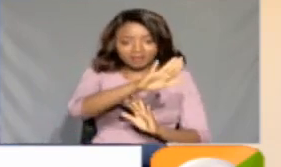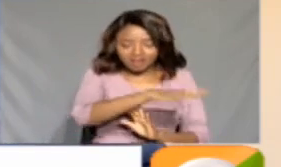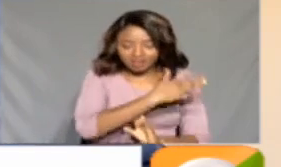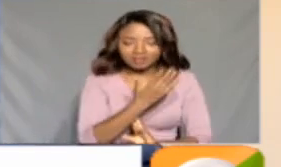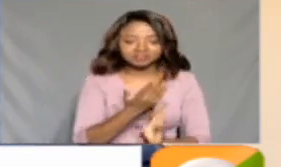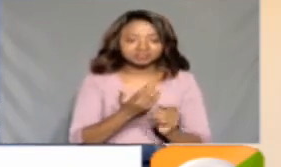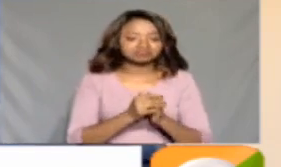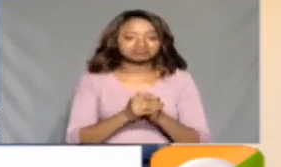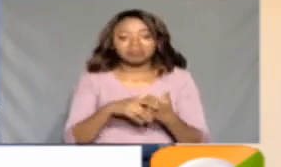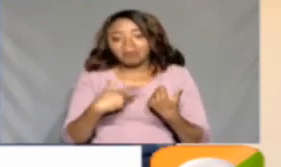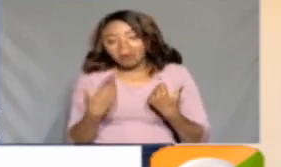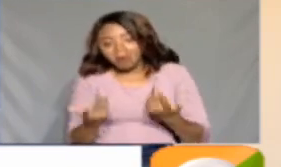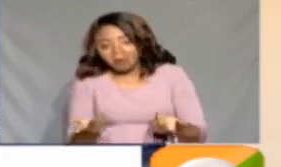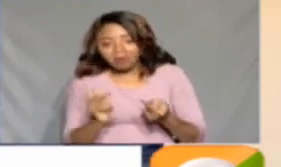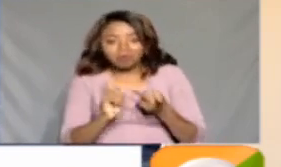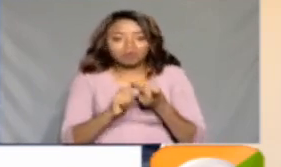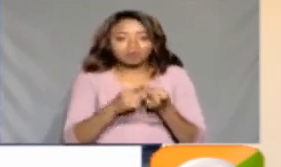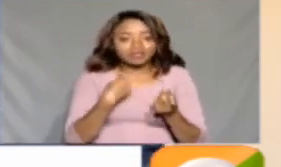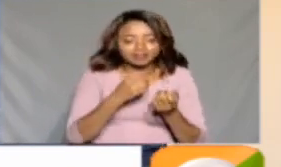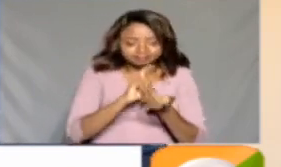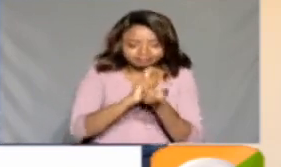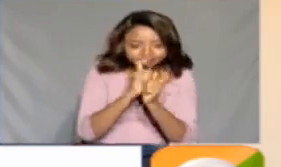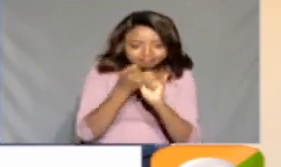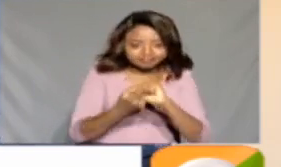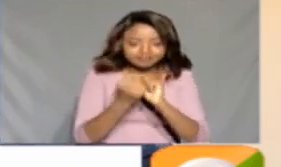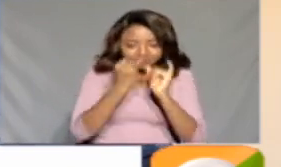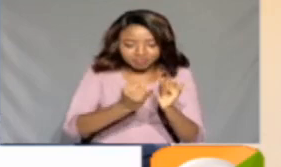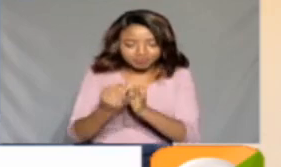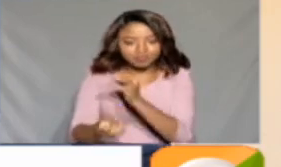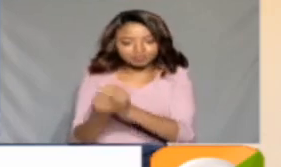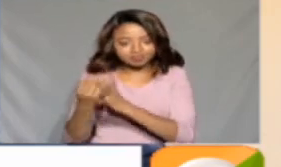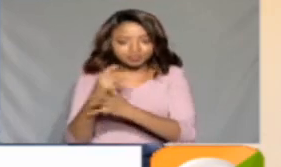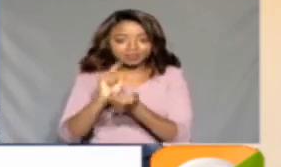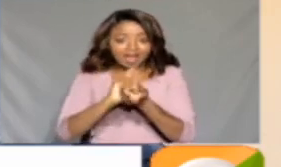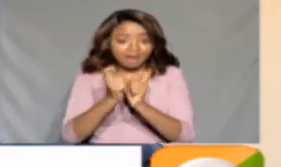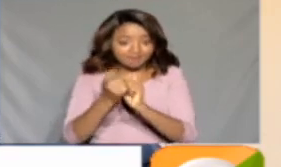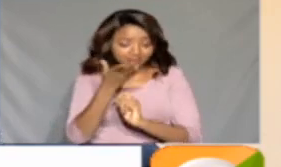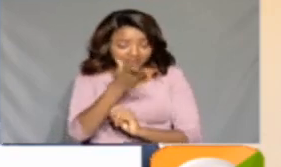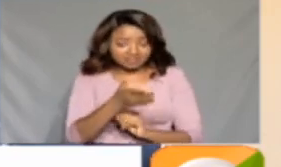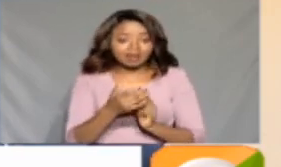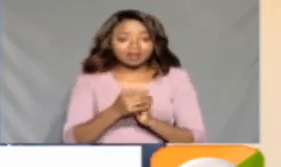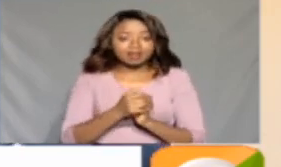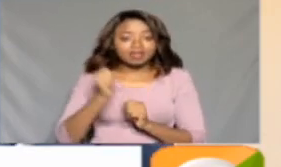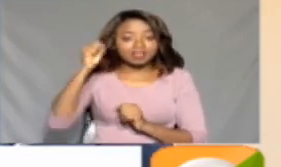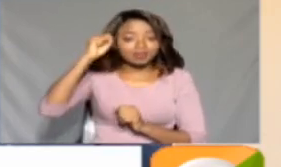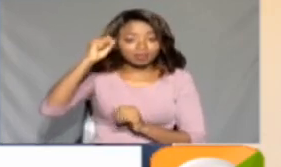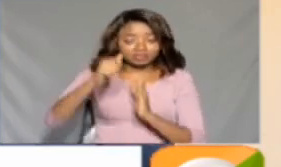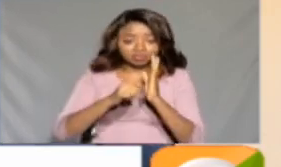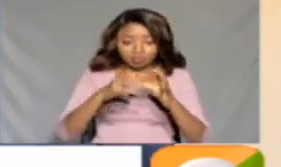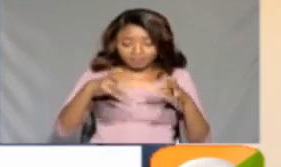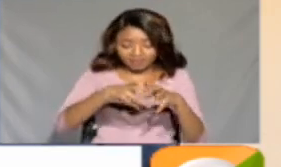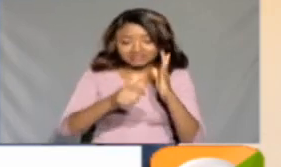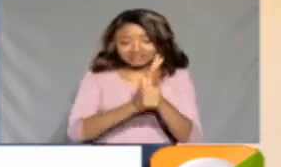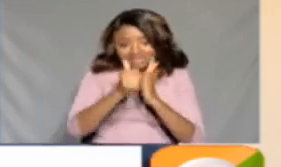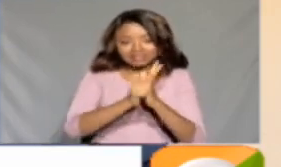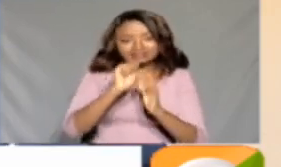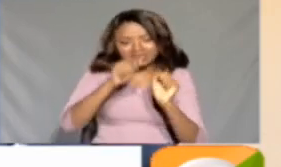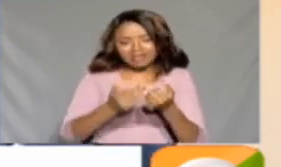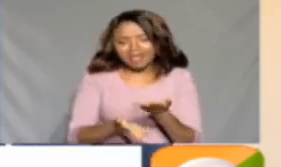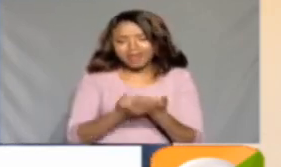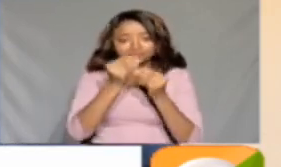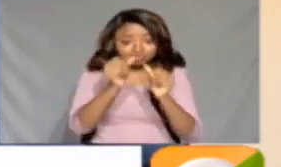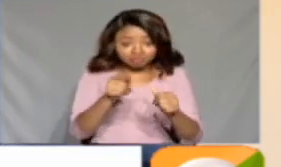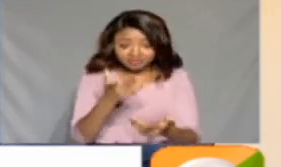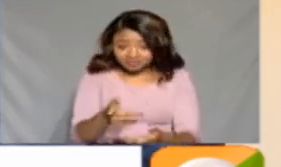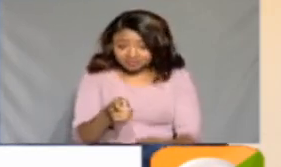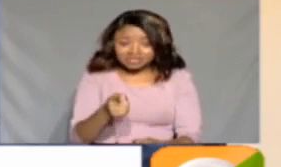legislation. We knew new things in the new amendments in the Political Parties Act so that we can deal with this. Because I can tell